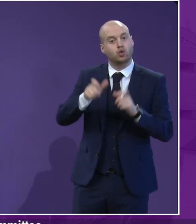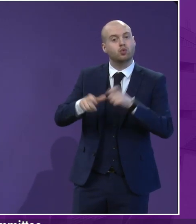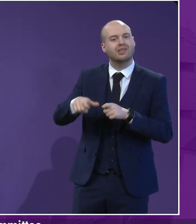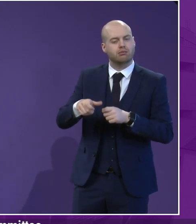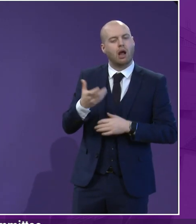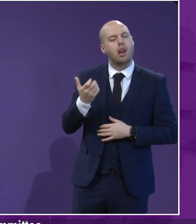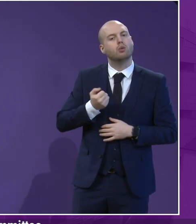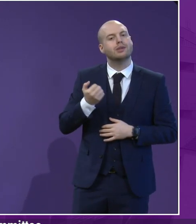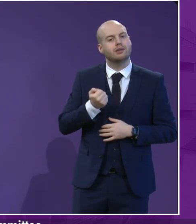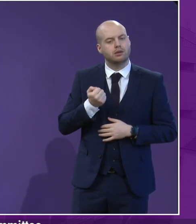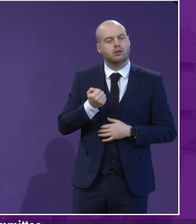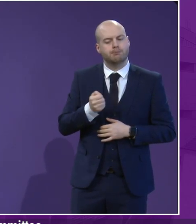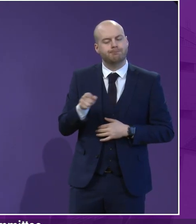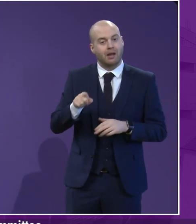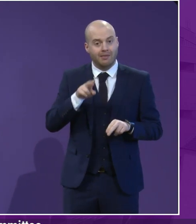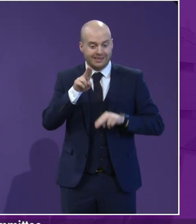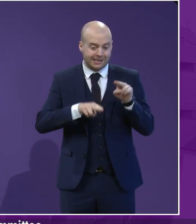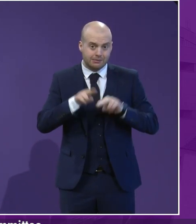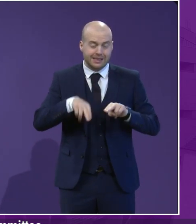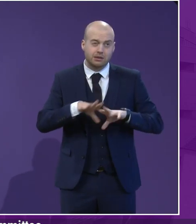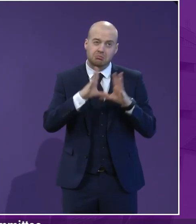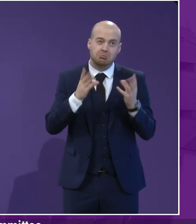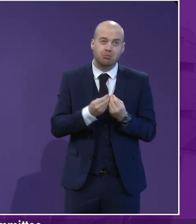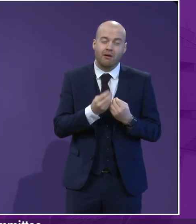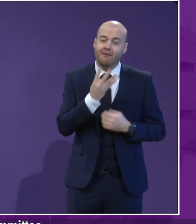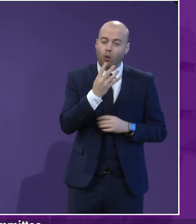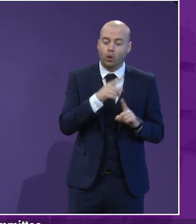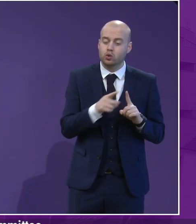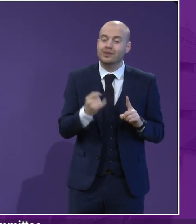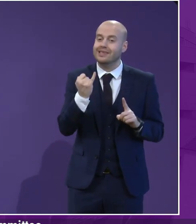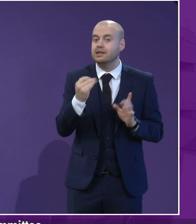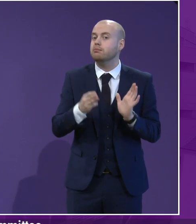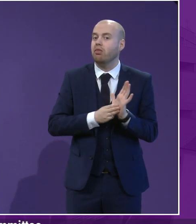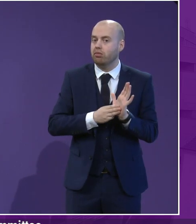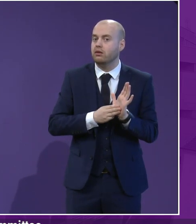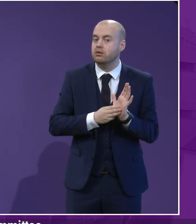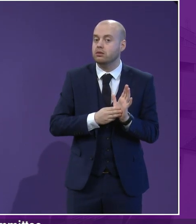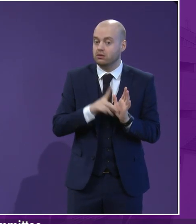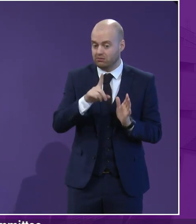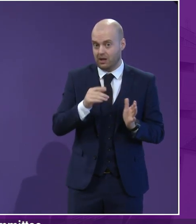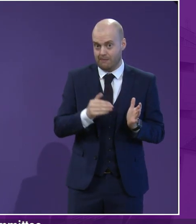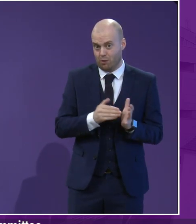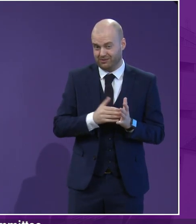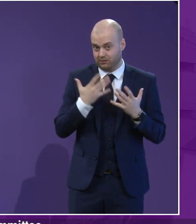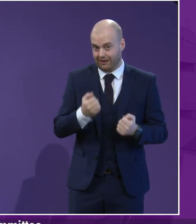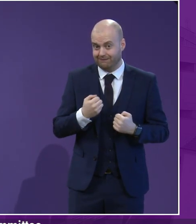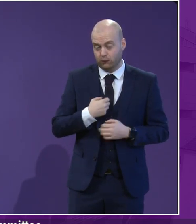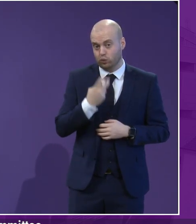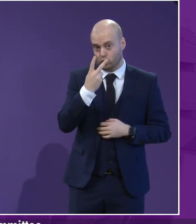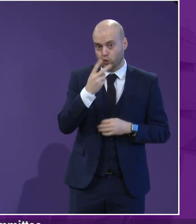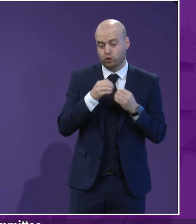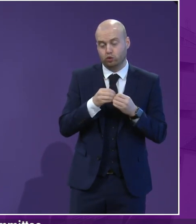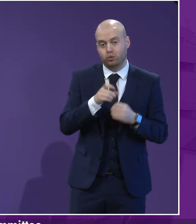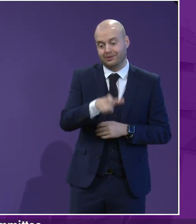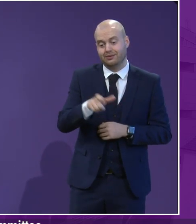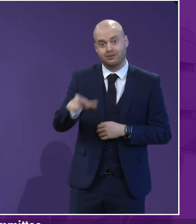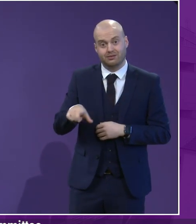concern there. In terms of application as a whole, what Lauren was saying right at the beginning